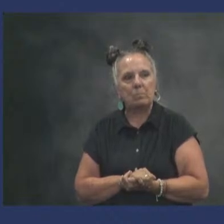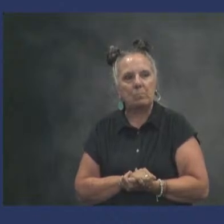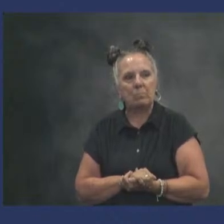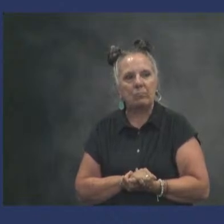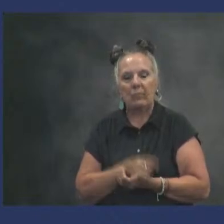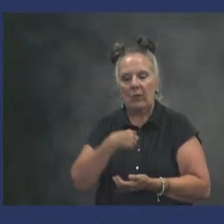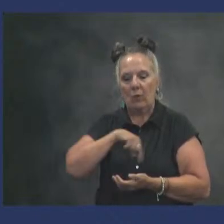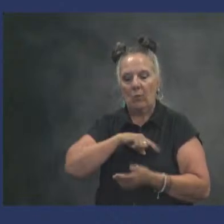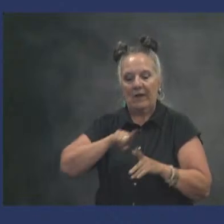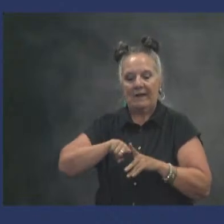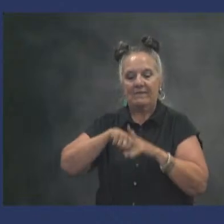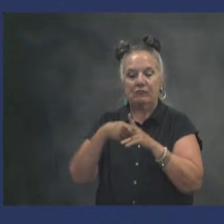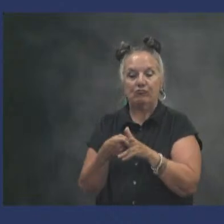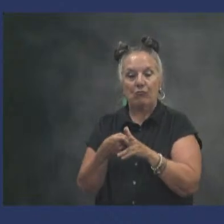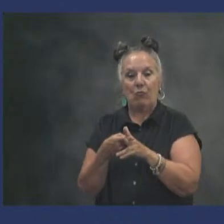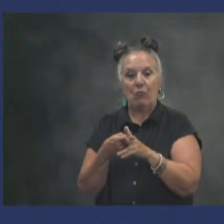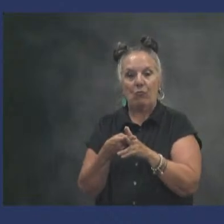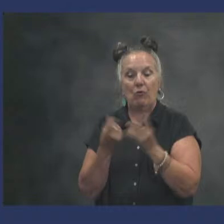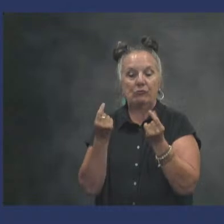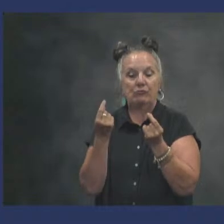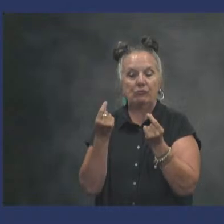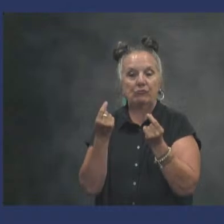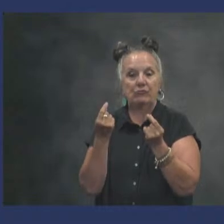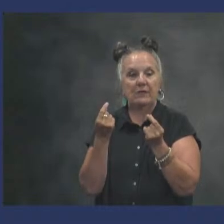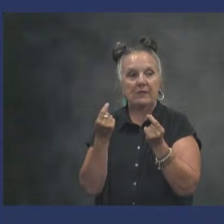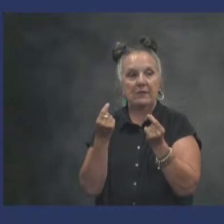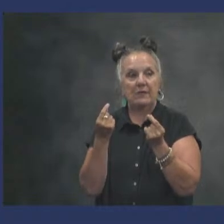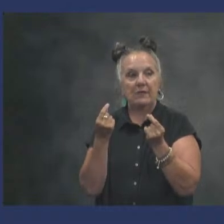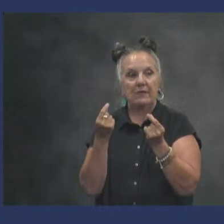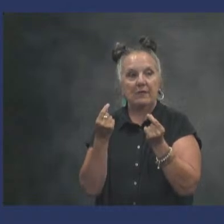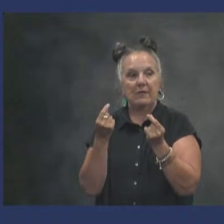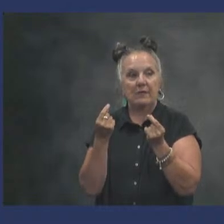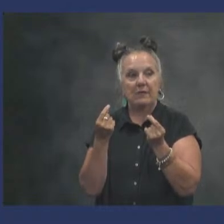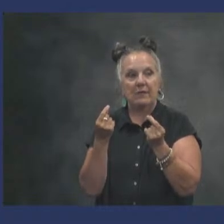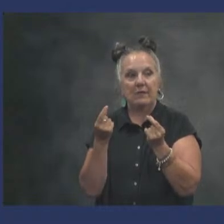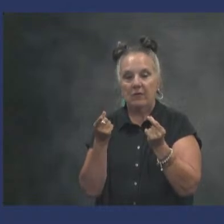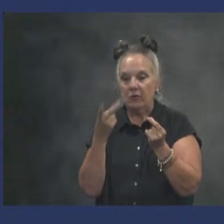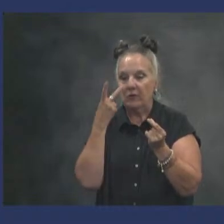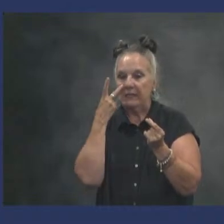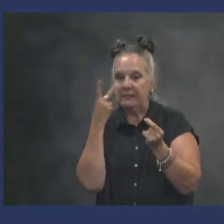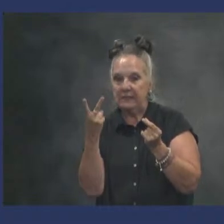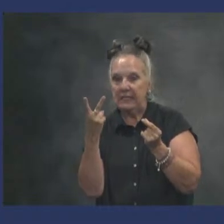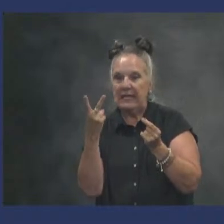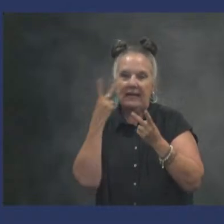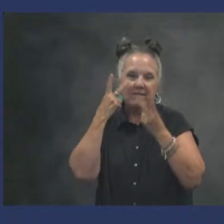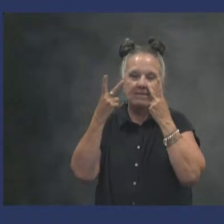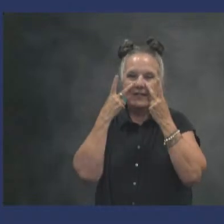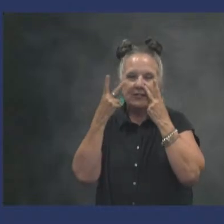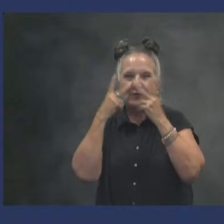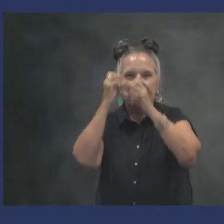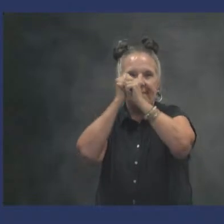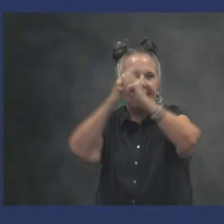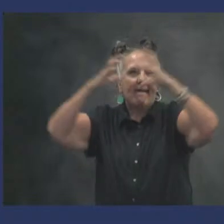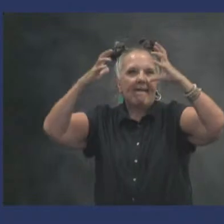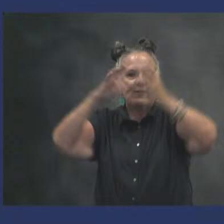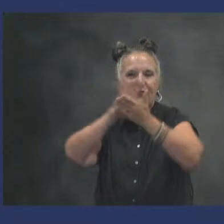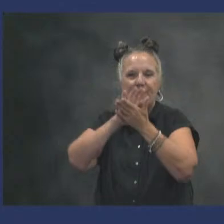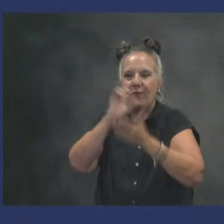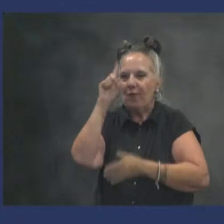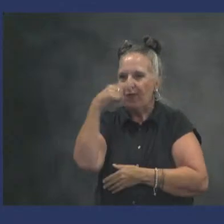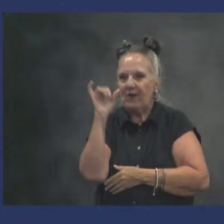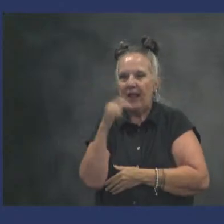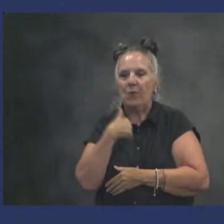We've started to do some initial renderings to visualize what the school would look like. We've got 4